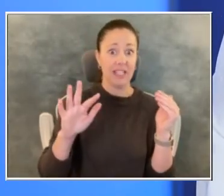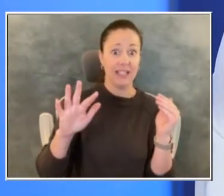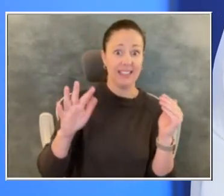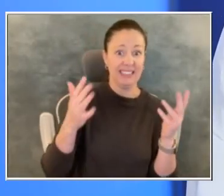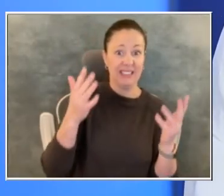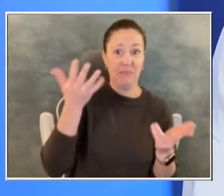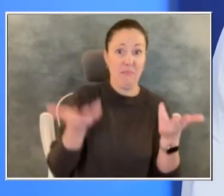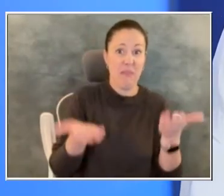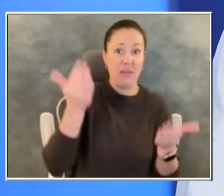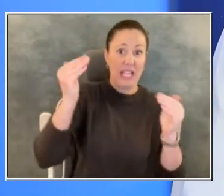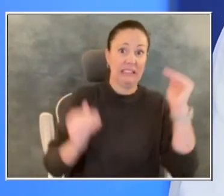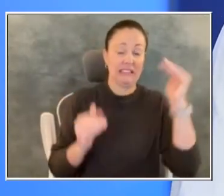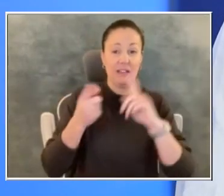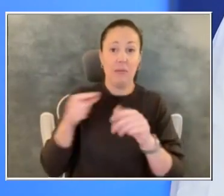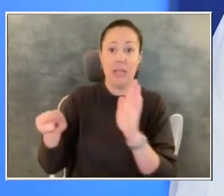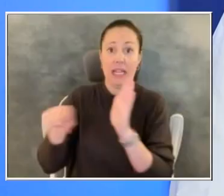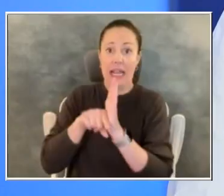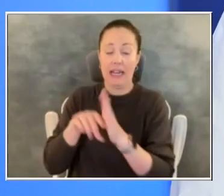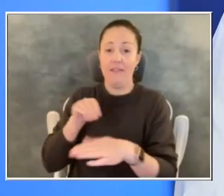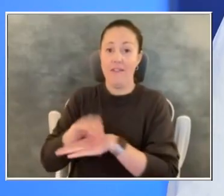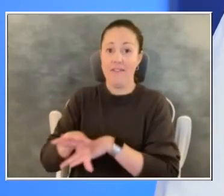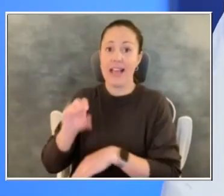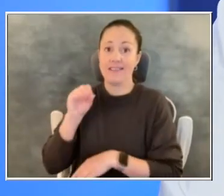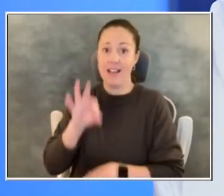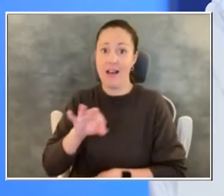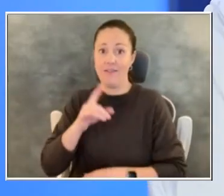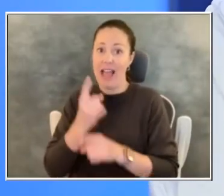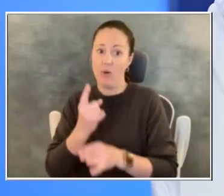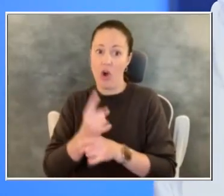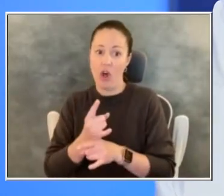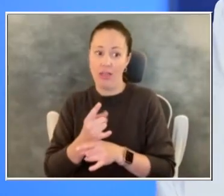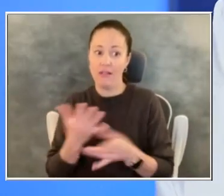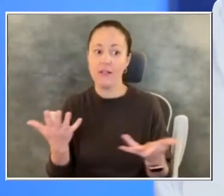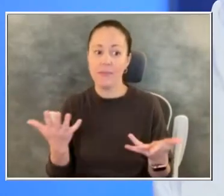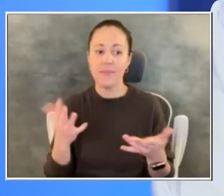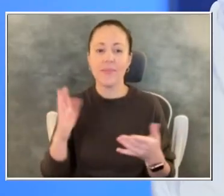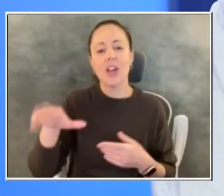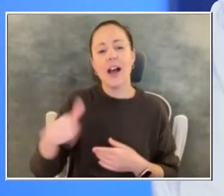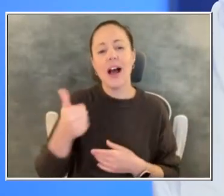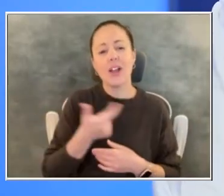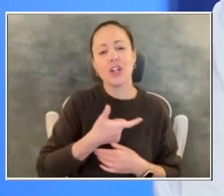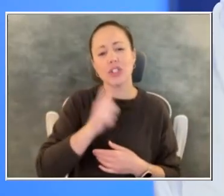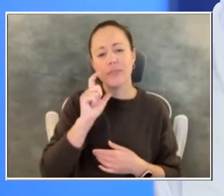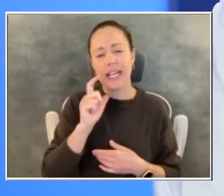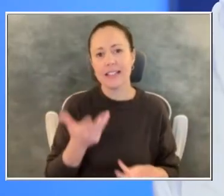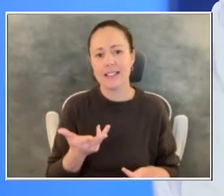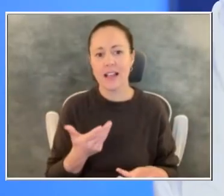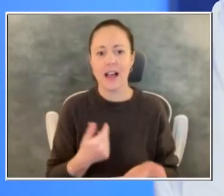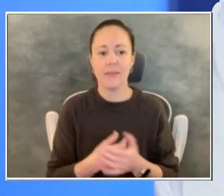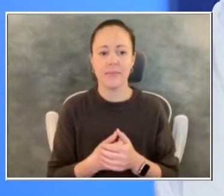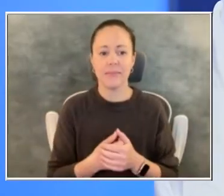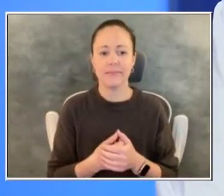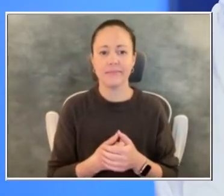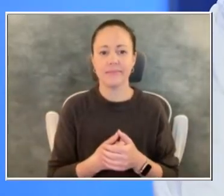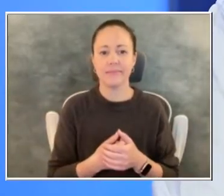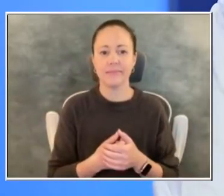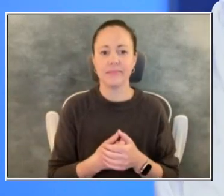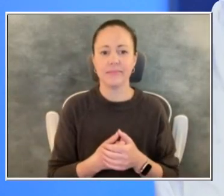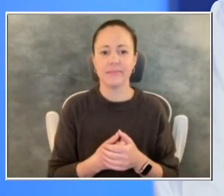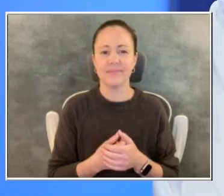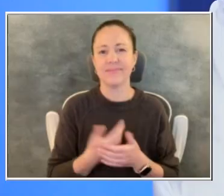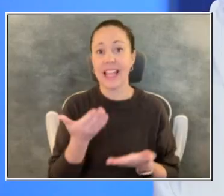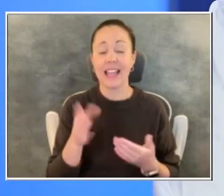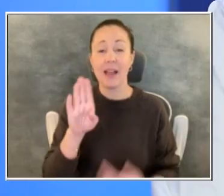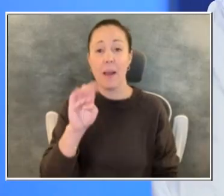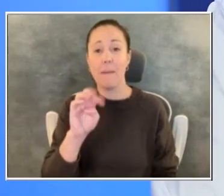alcohol. And there are other drinks, some certain berry juices, pomegranate juice,